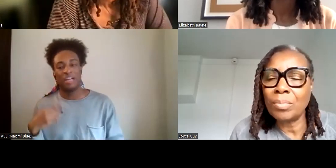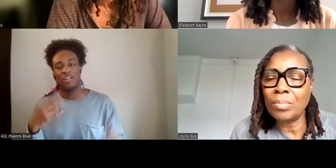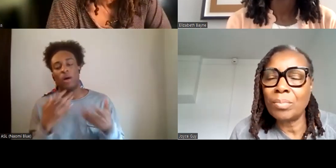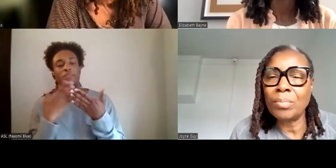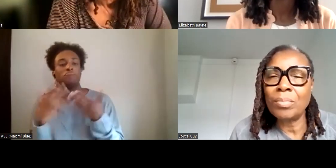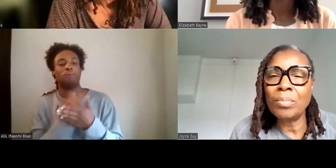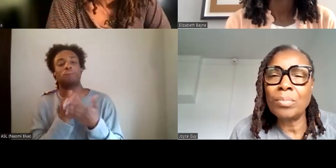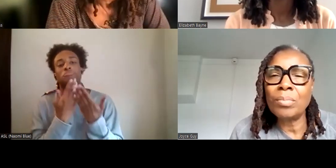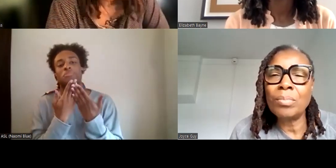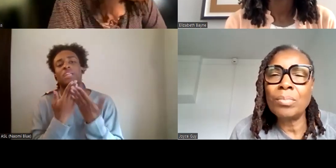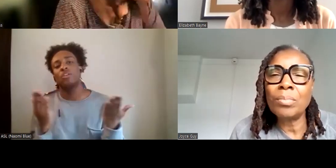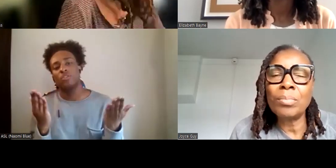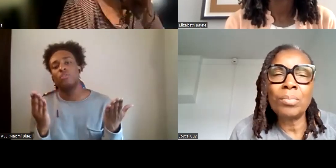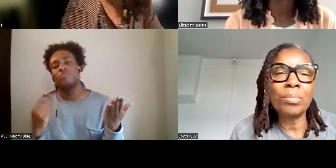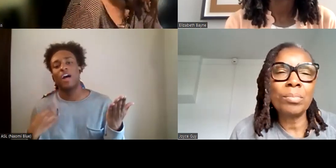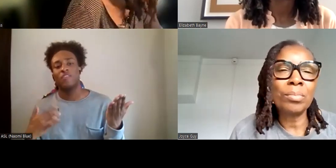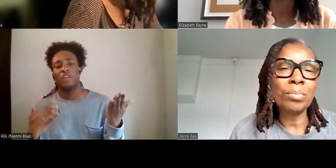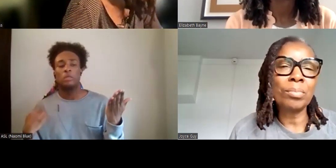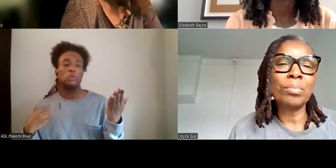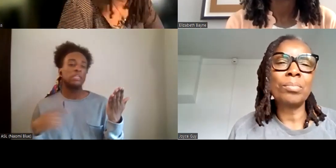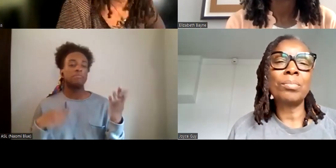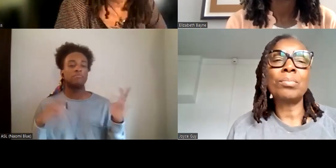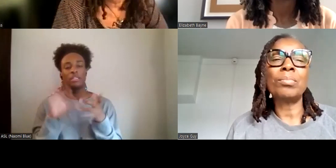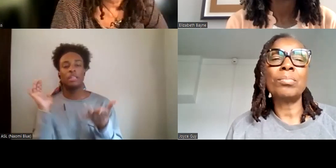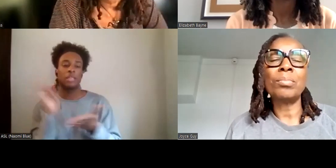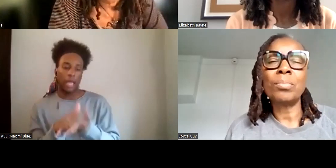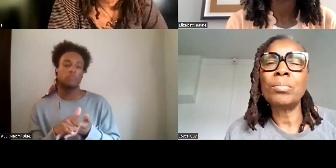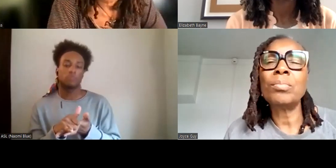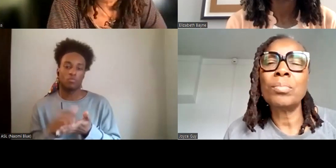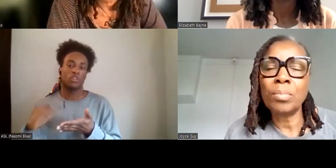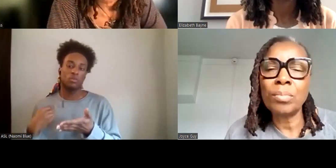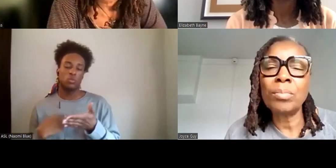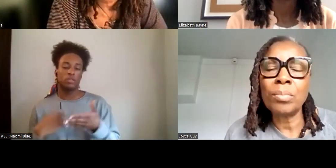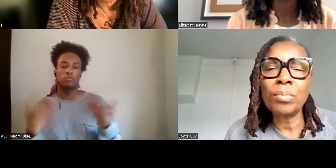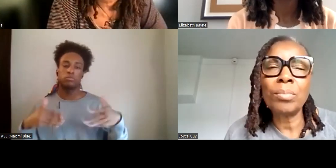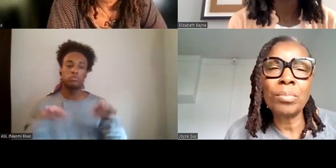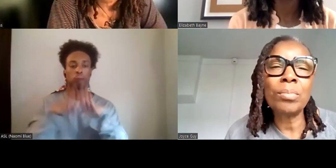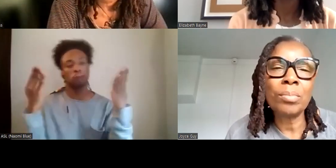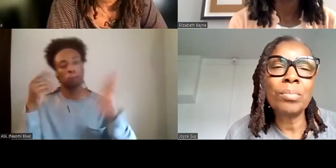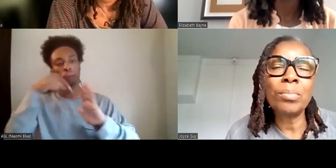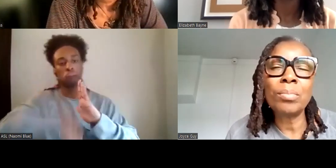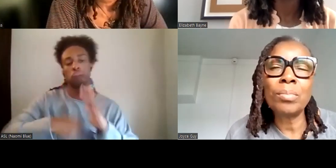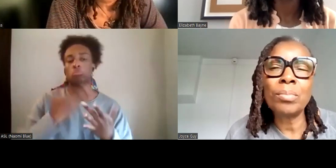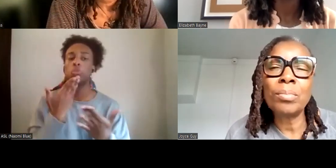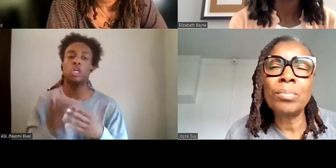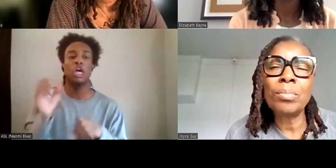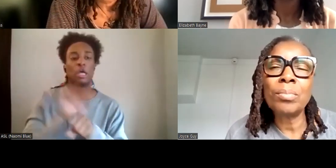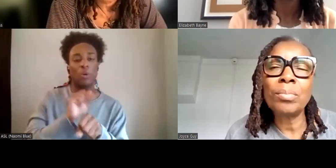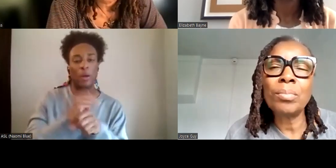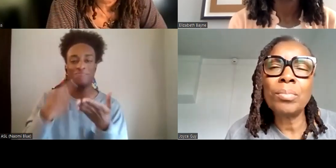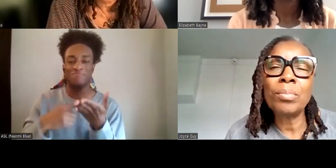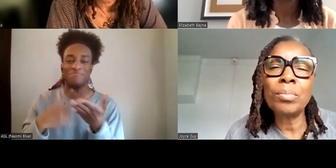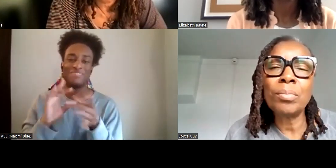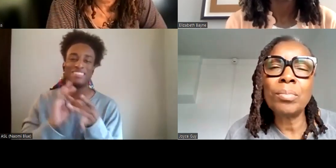like we did that. We got in some good work about Black women wellness. Jan, thank you